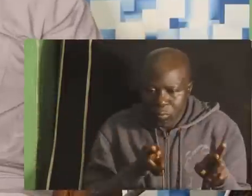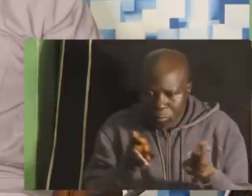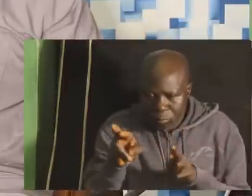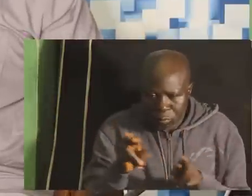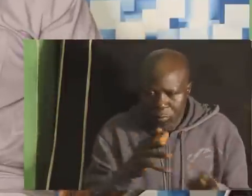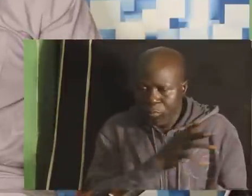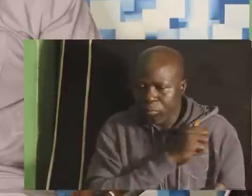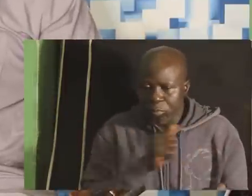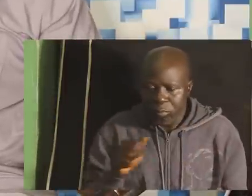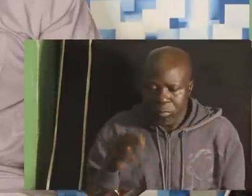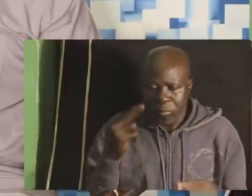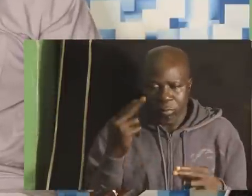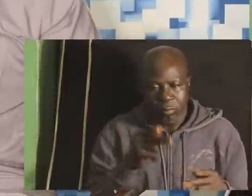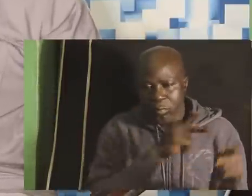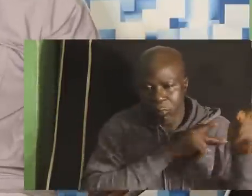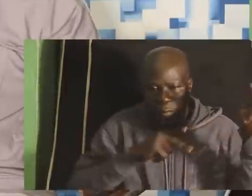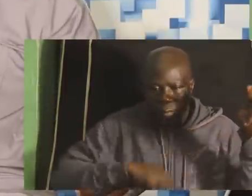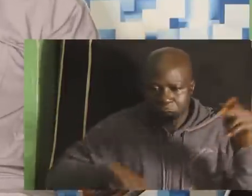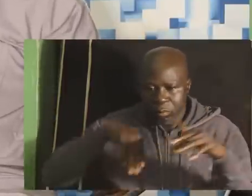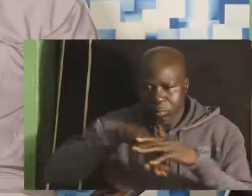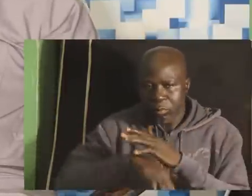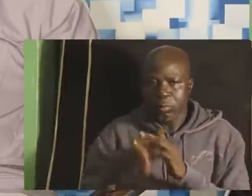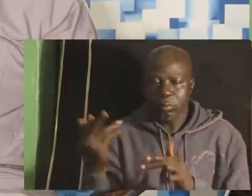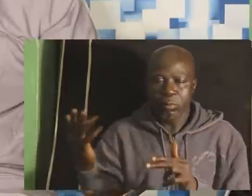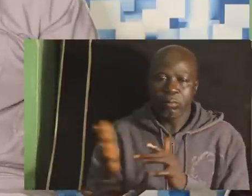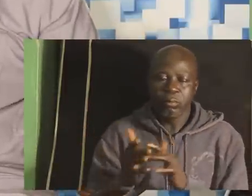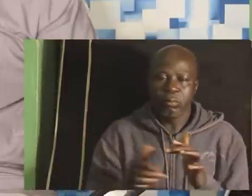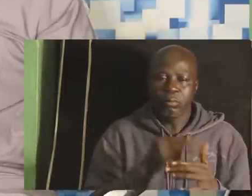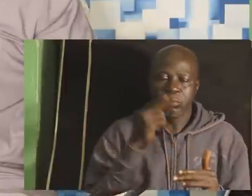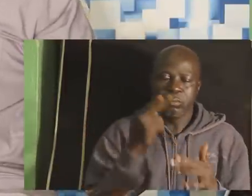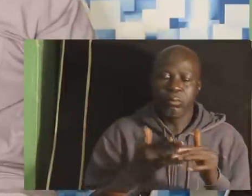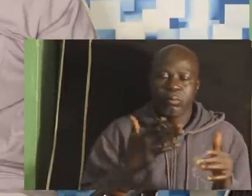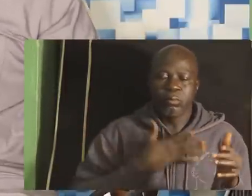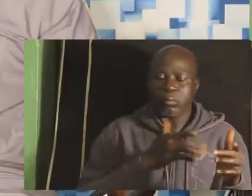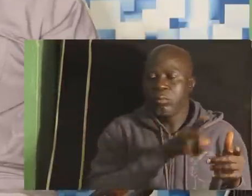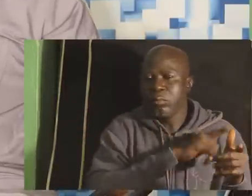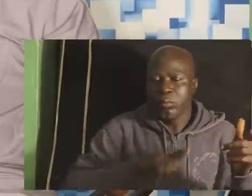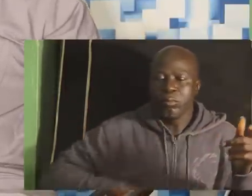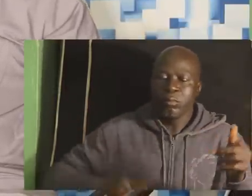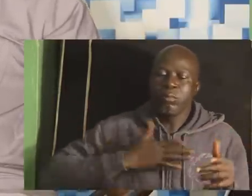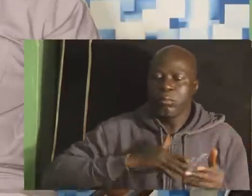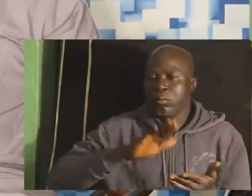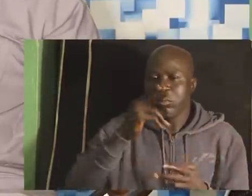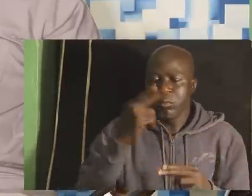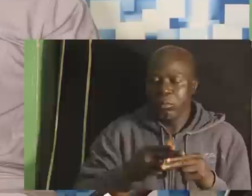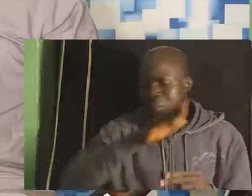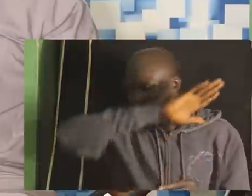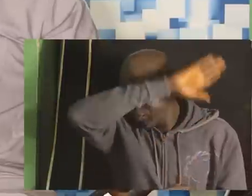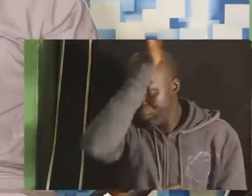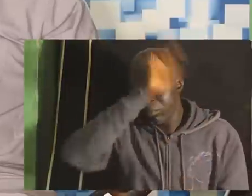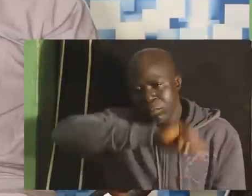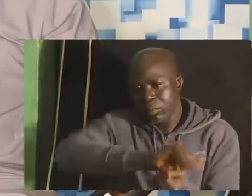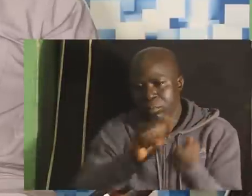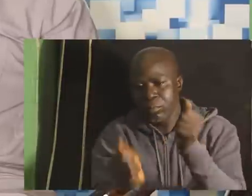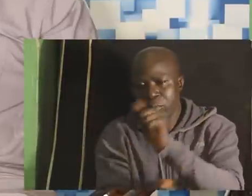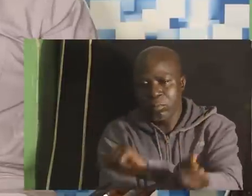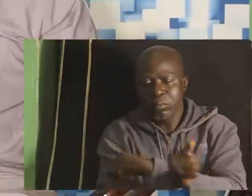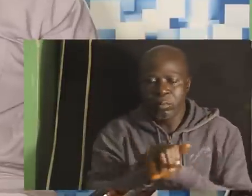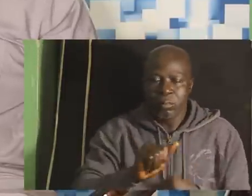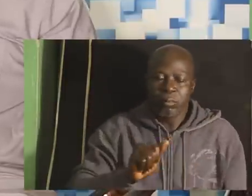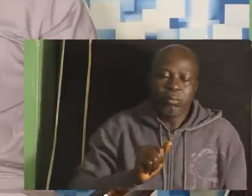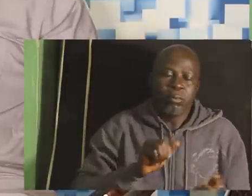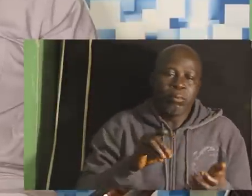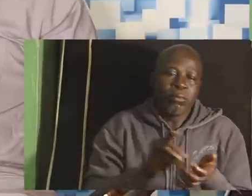king Jesus oluwa wa amen name alone oruko mi yi pada my name never change apostle yi ni is the